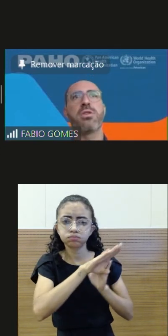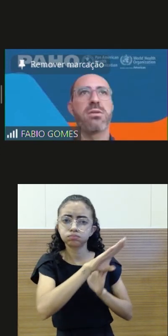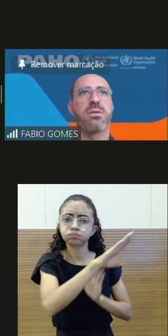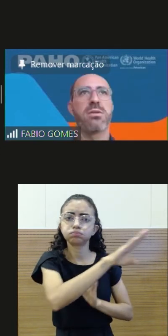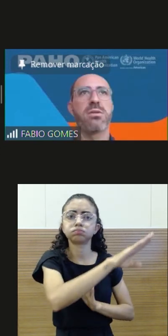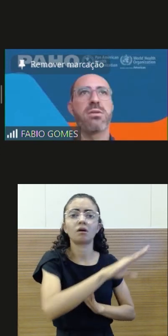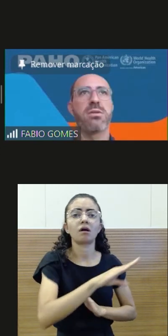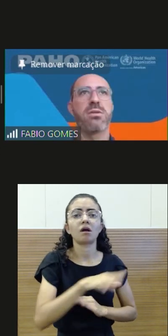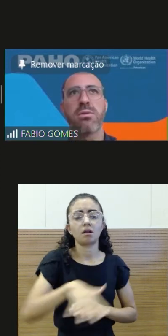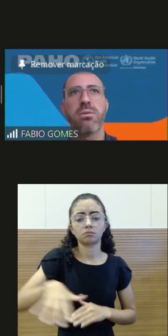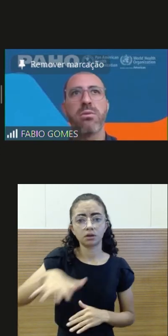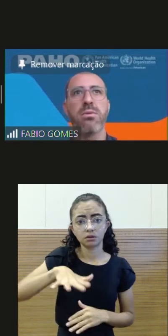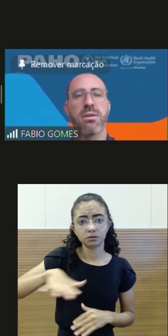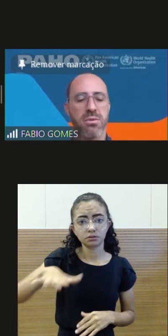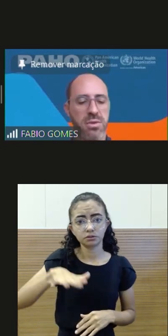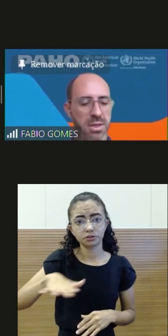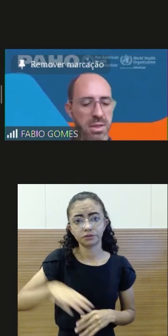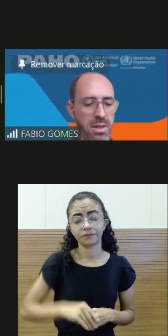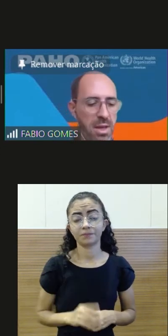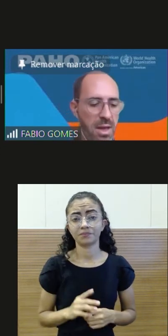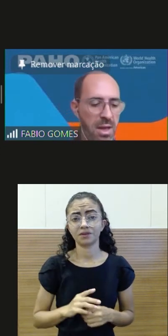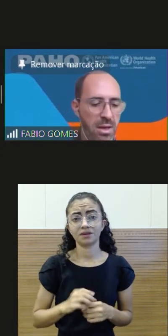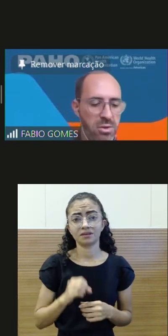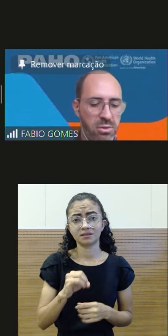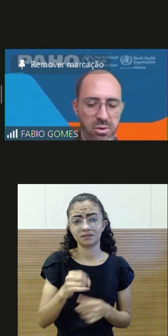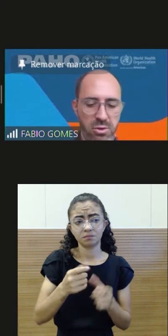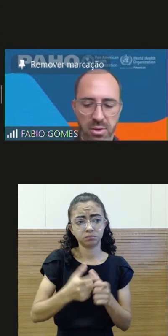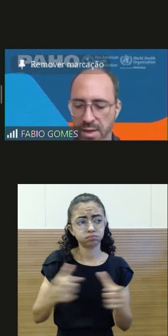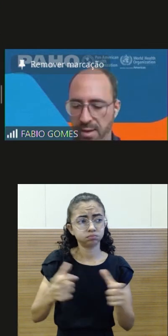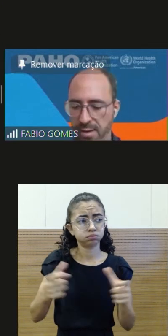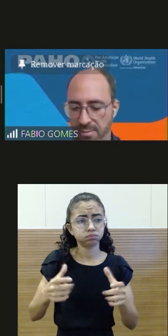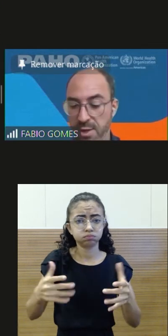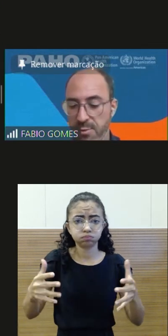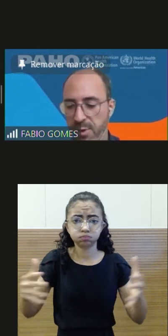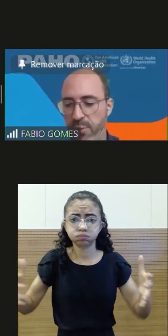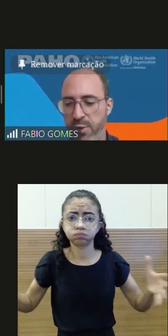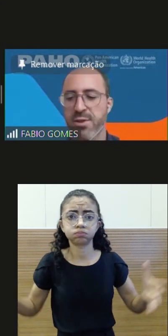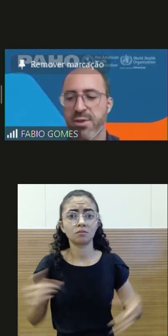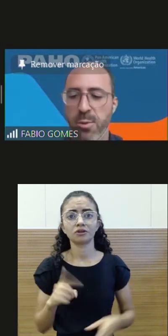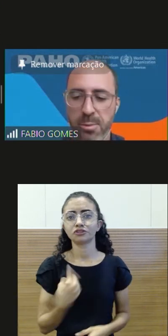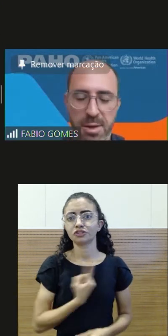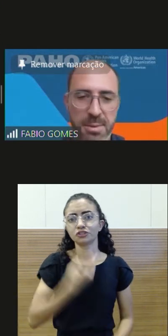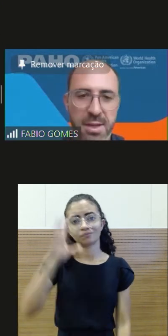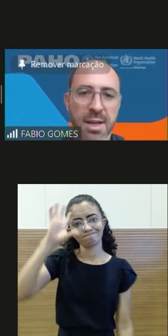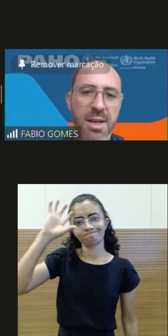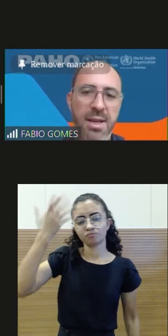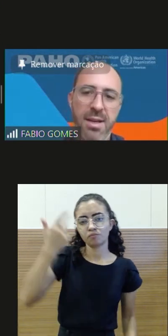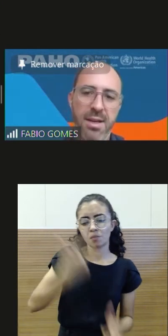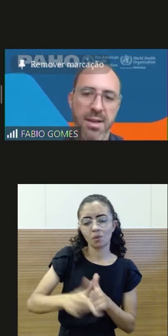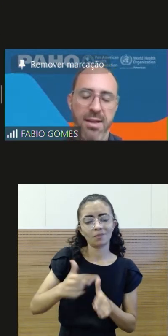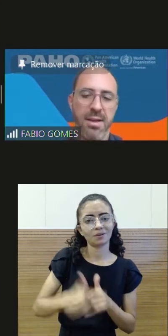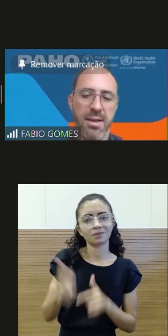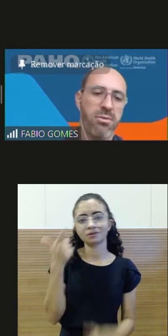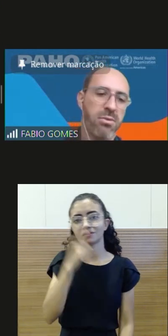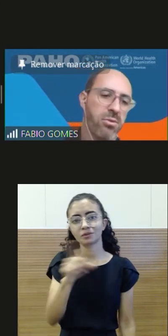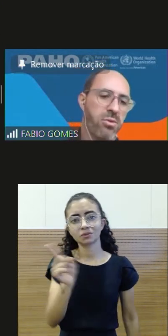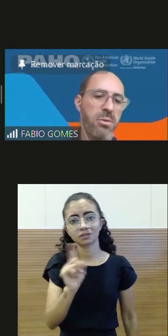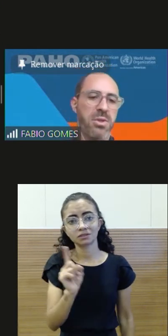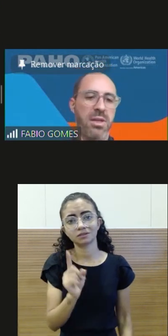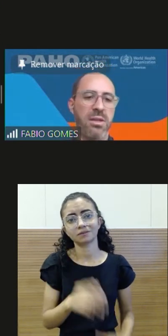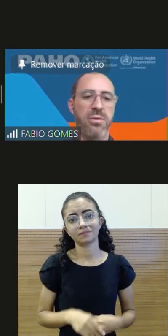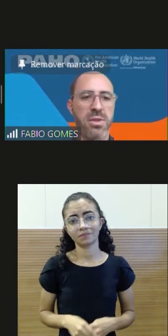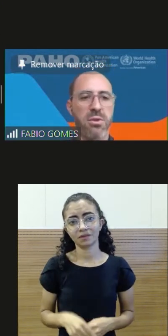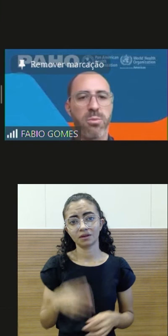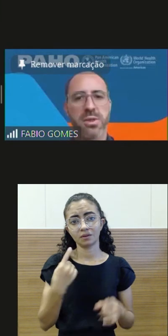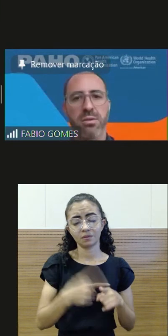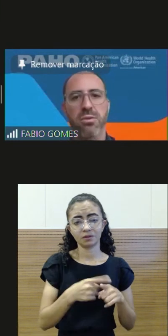and growth of ultra-processed in our region, we will never be able to solve. And even if the